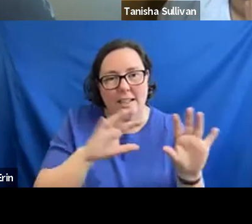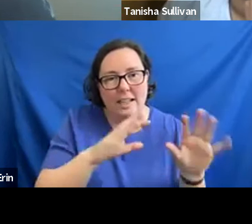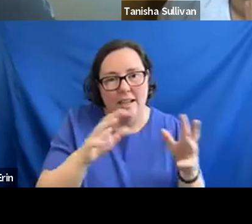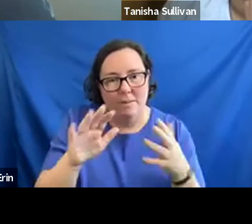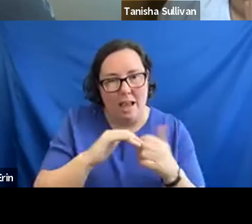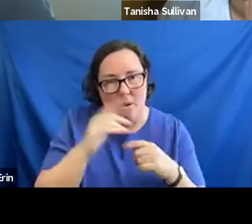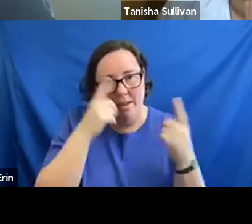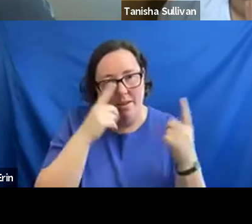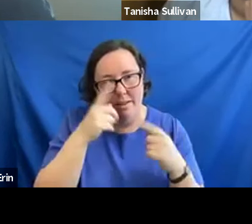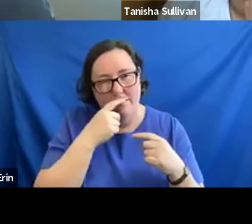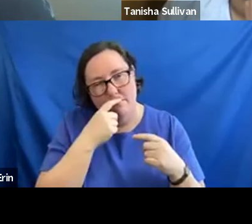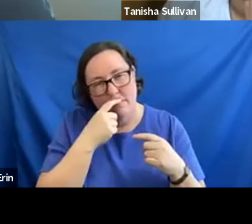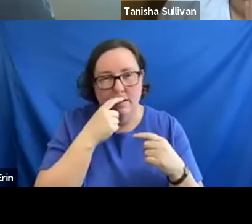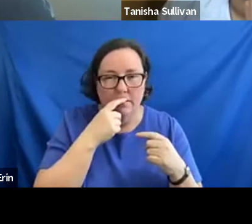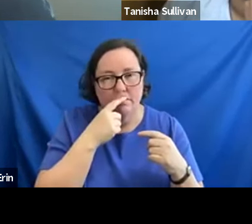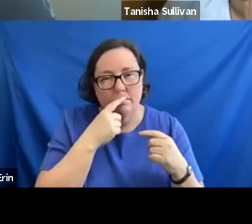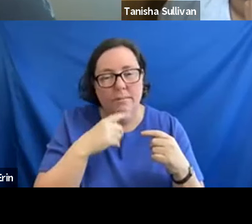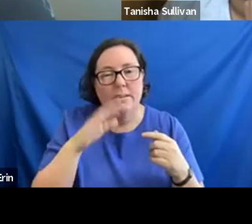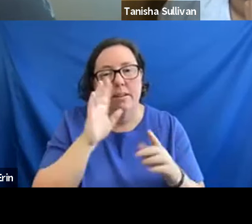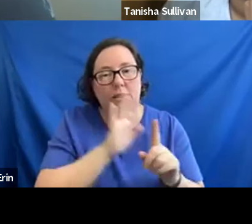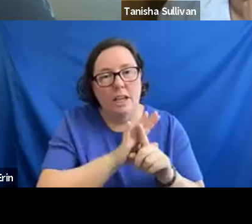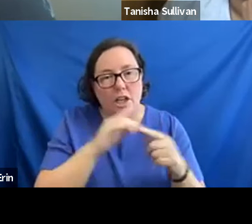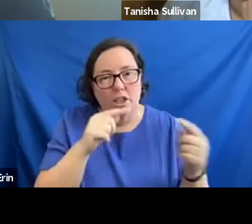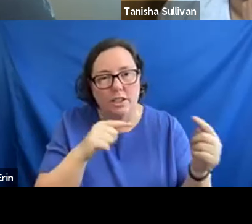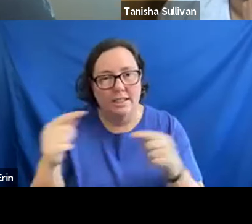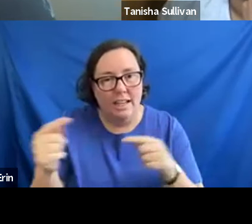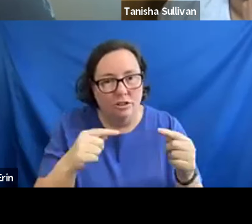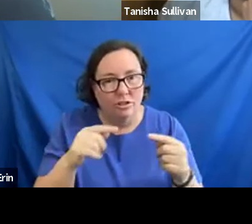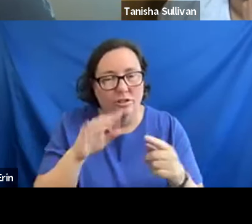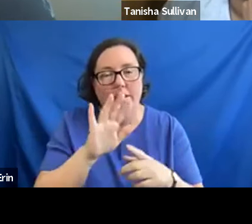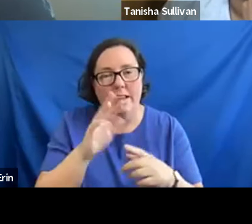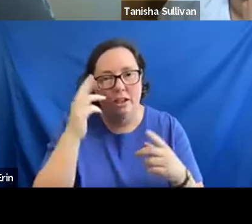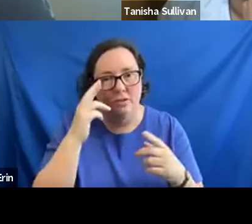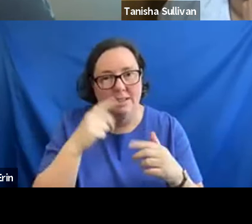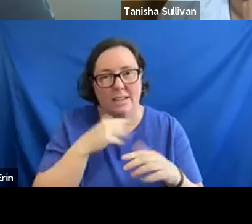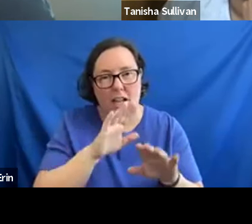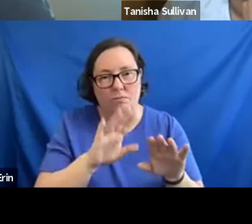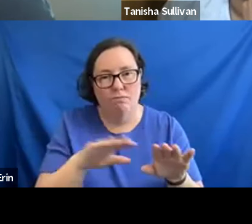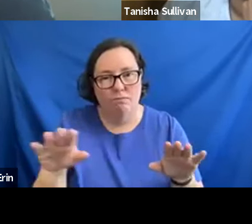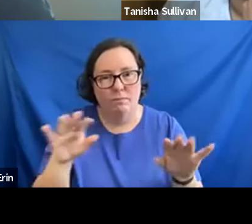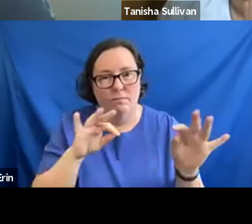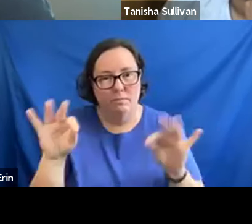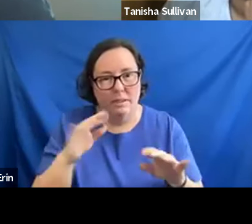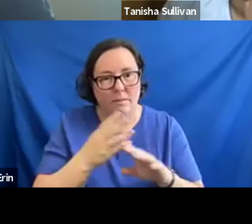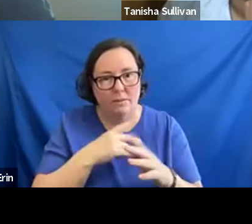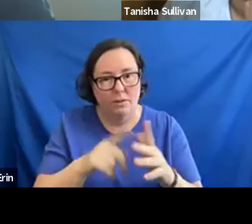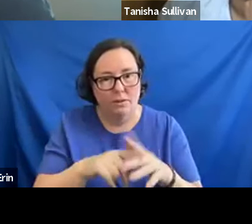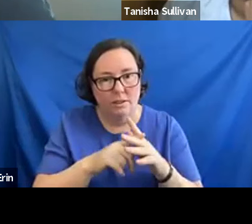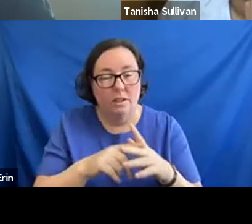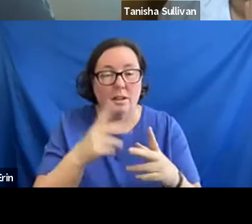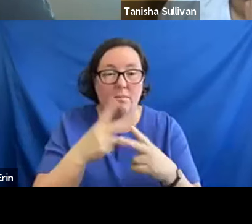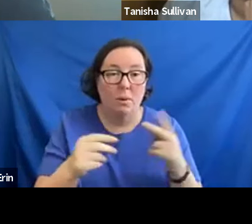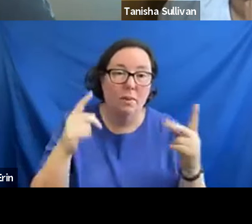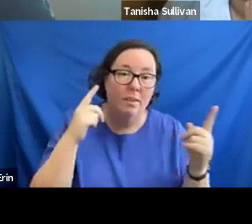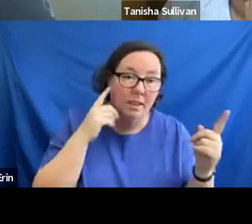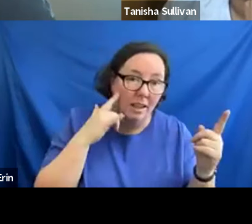of the reasons and the tensions that I laid out for you, both California